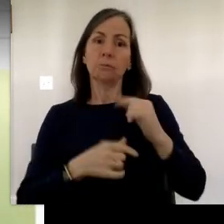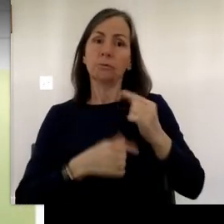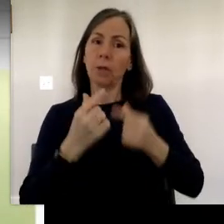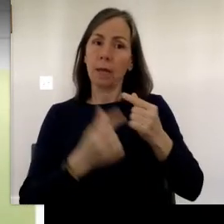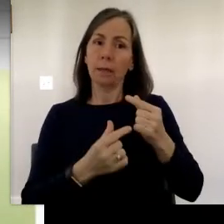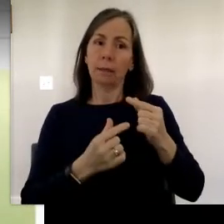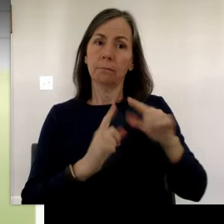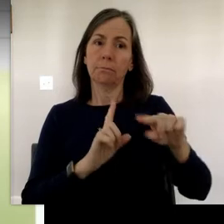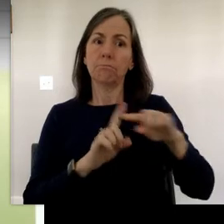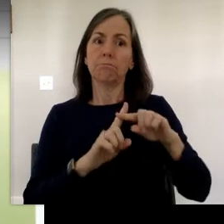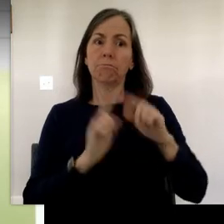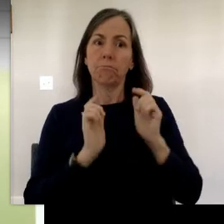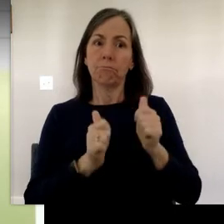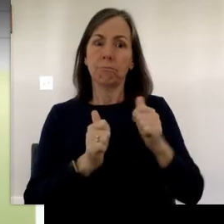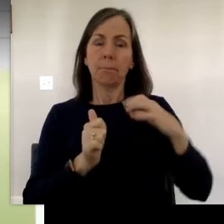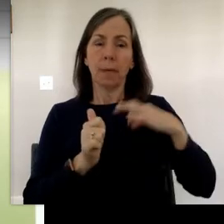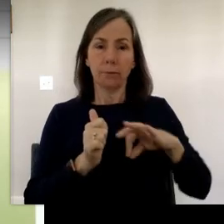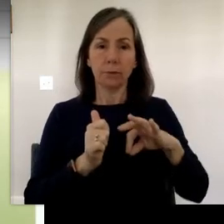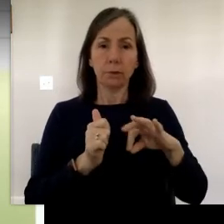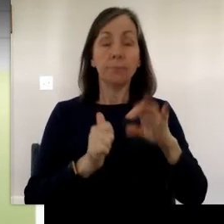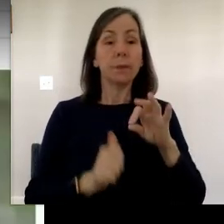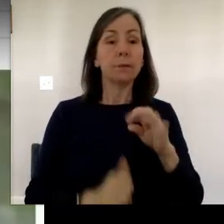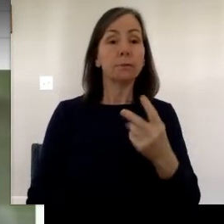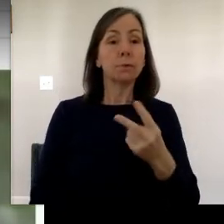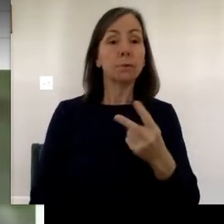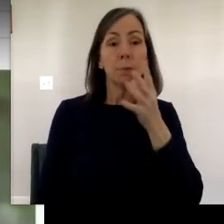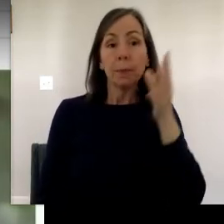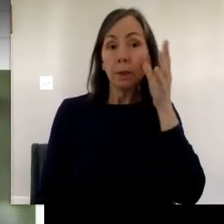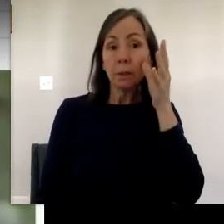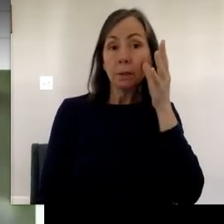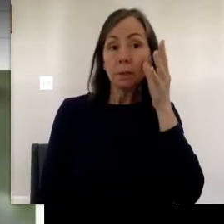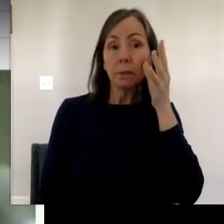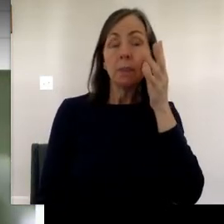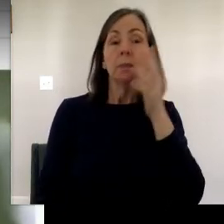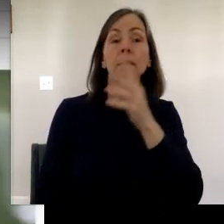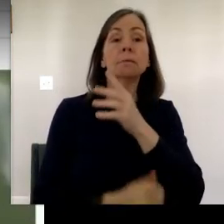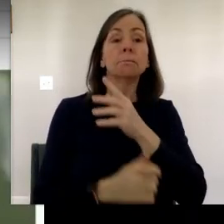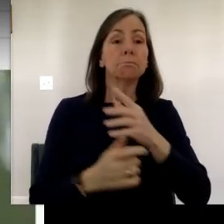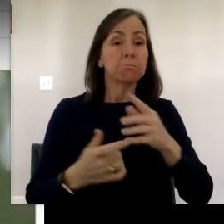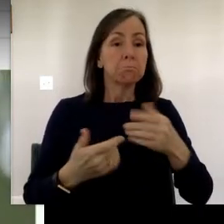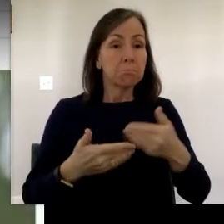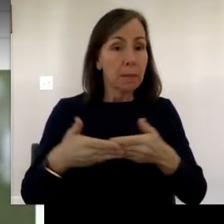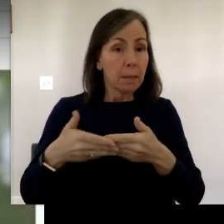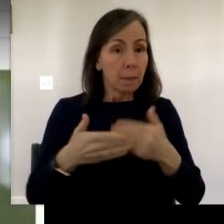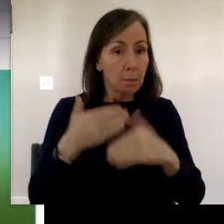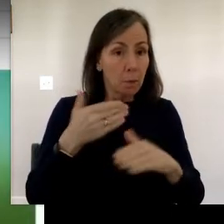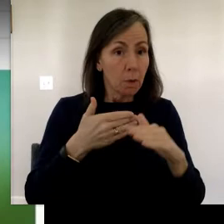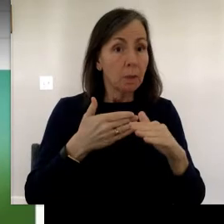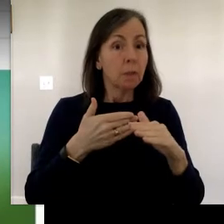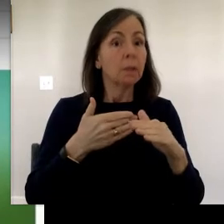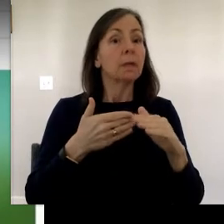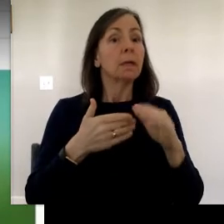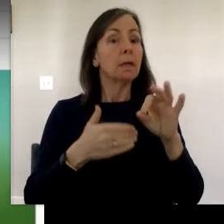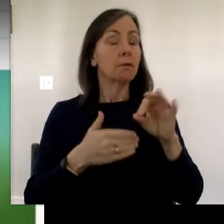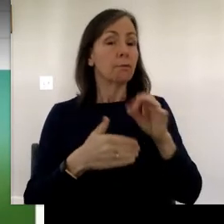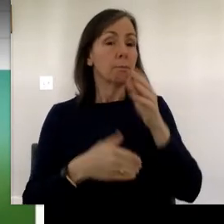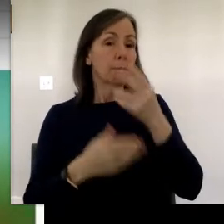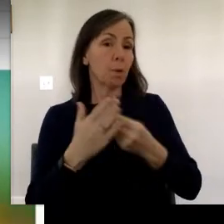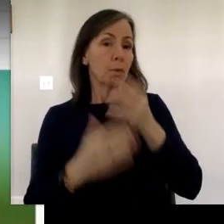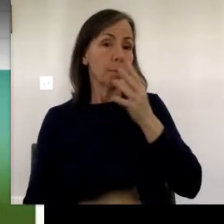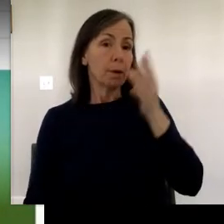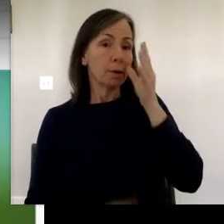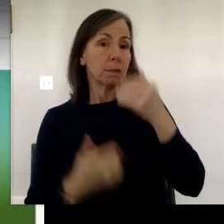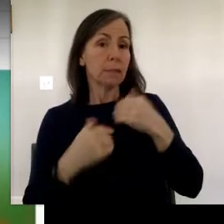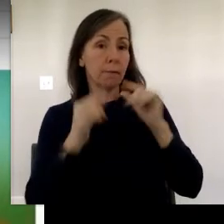parents mate and both of those parents have long bills, their offspring will have long bills. If those parents